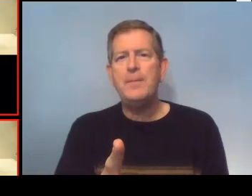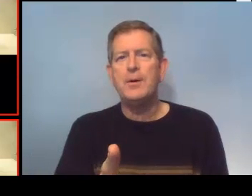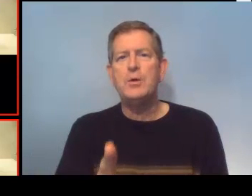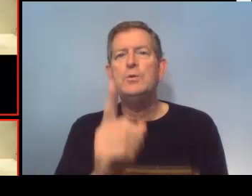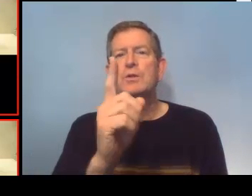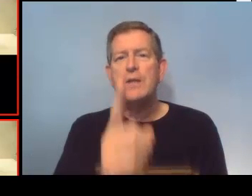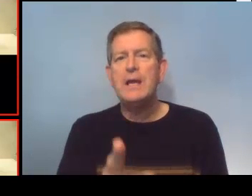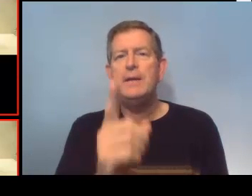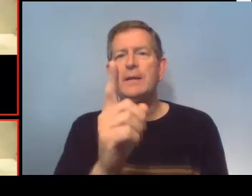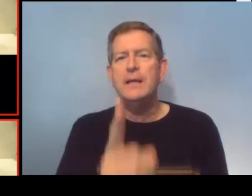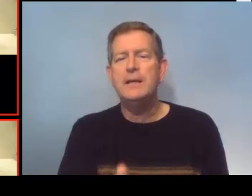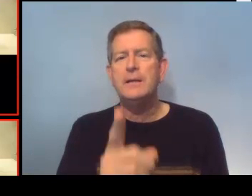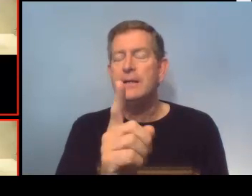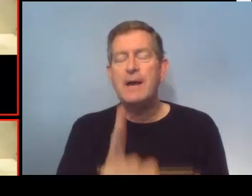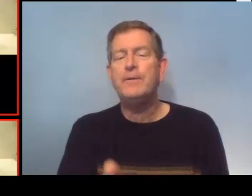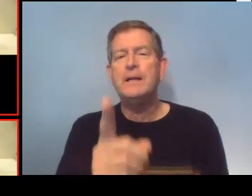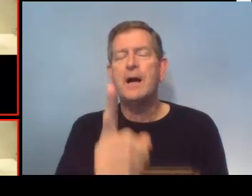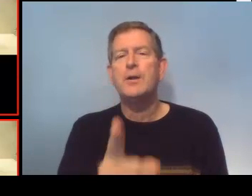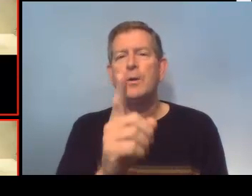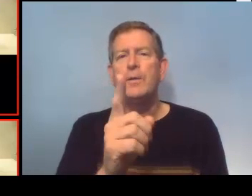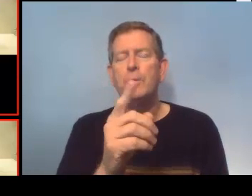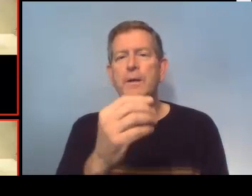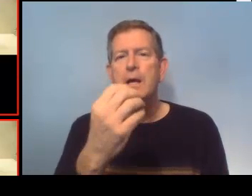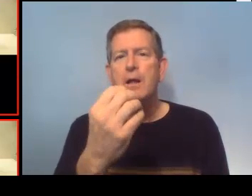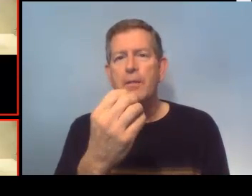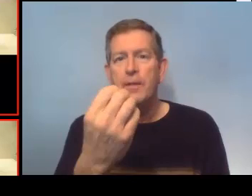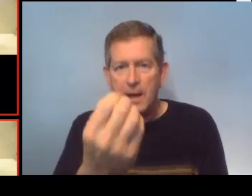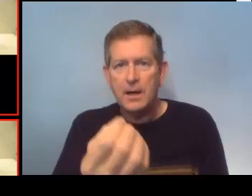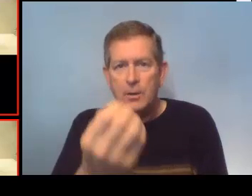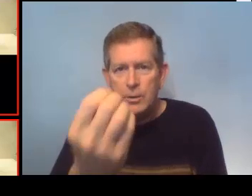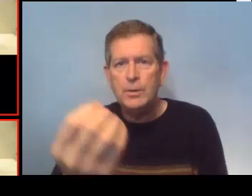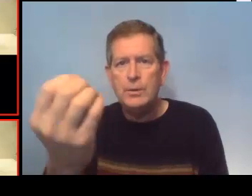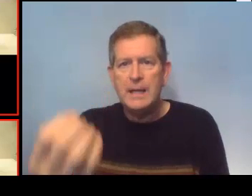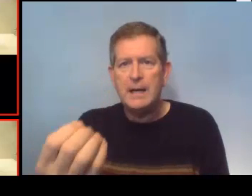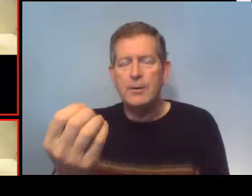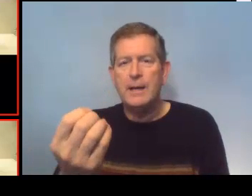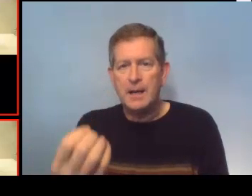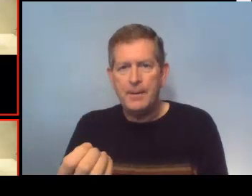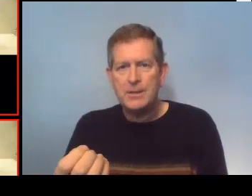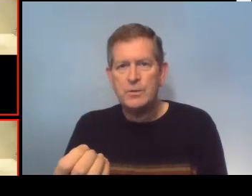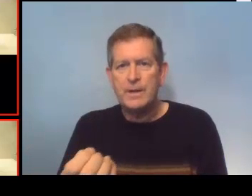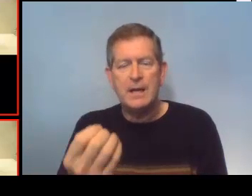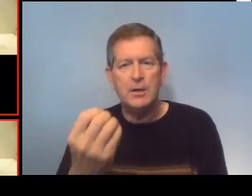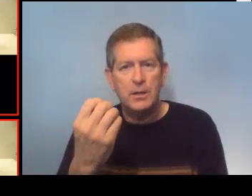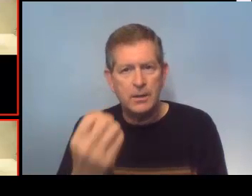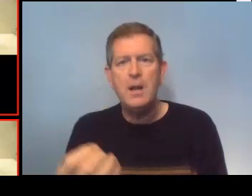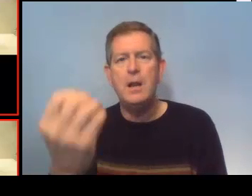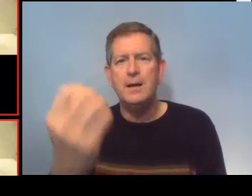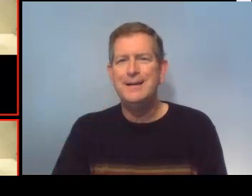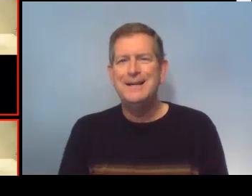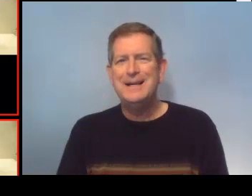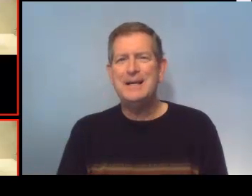learning vocabulary, you say the definite article, the word the, le, la, or L apostrophe,